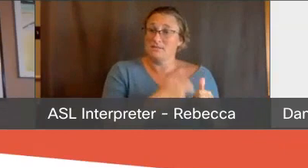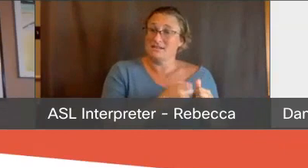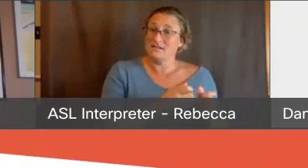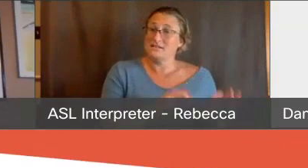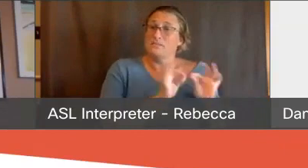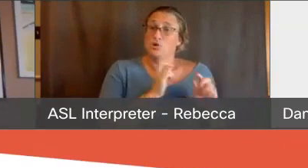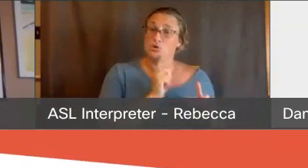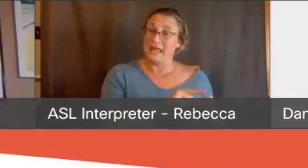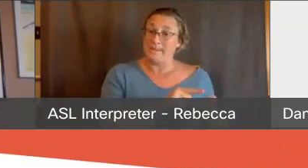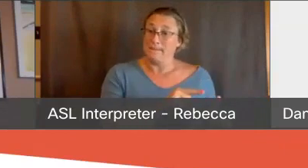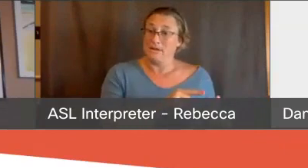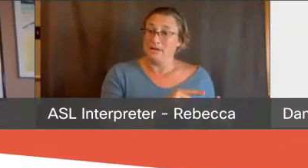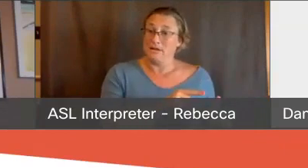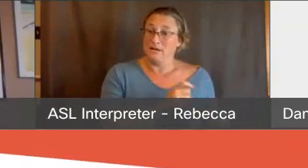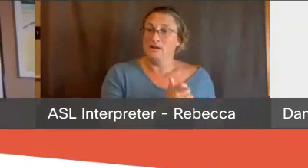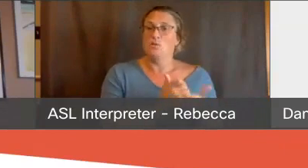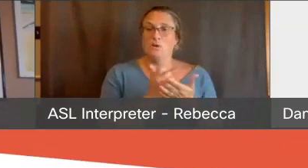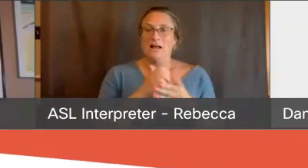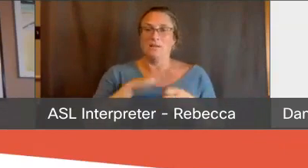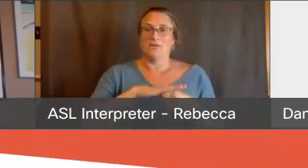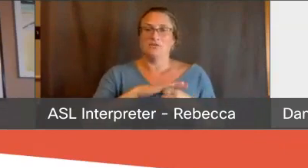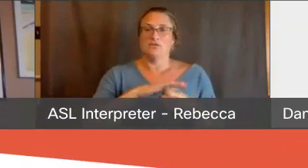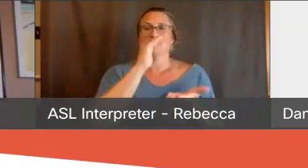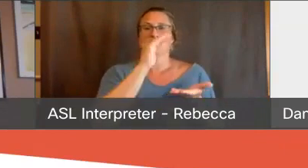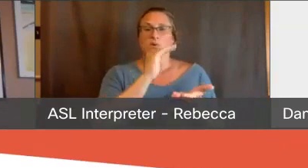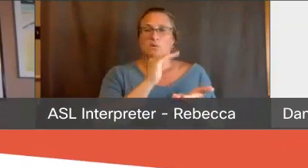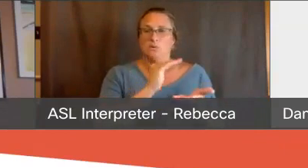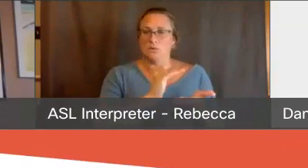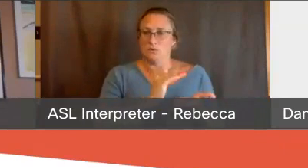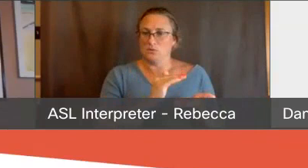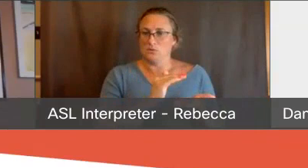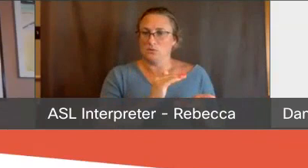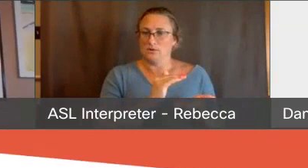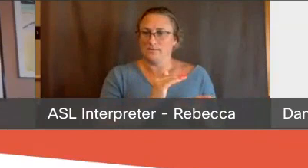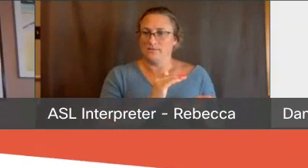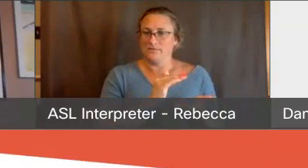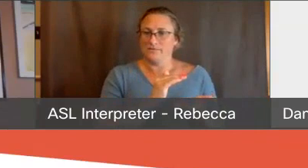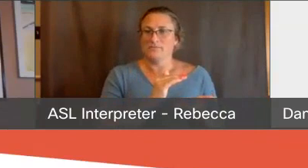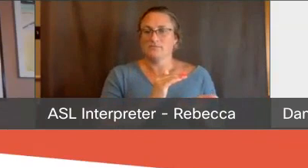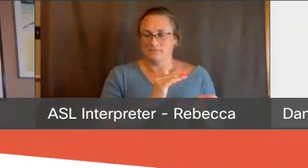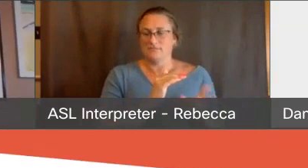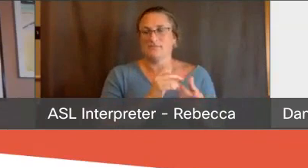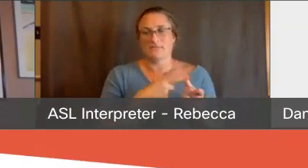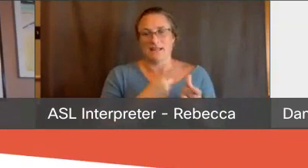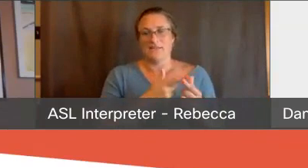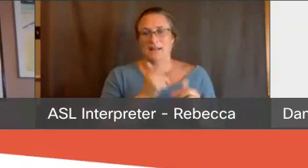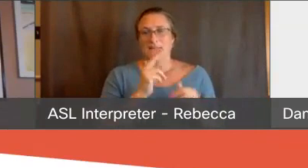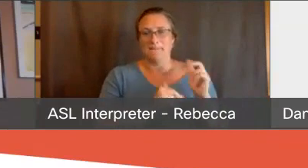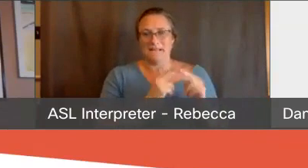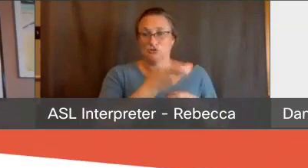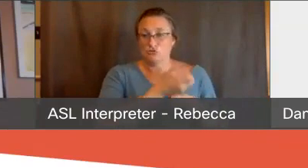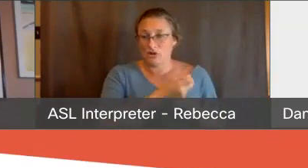will help reduce the stress around that trauma, around that stressor. It will also help build trust and